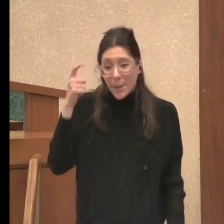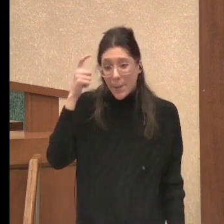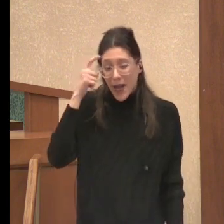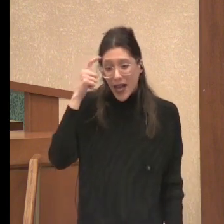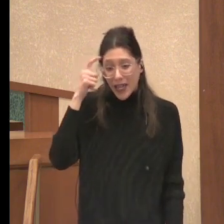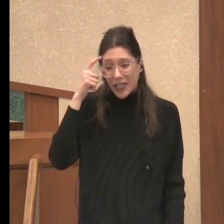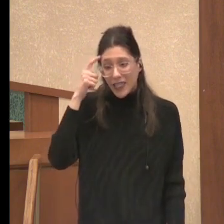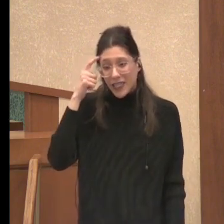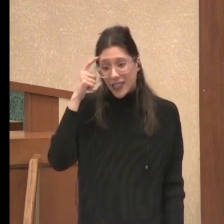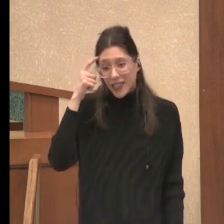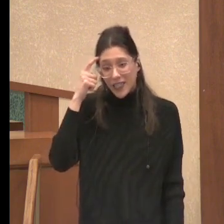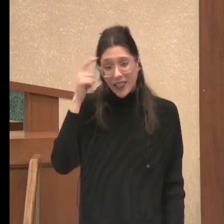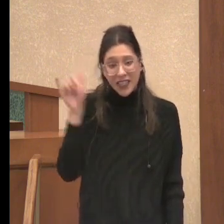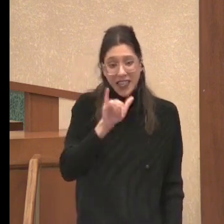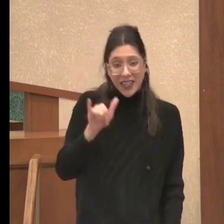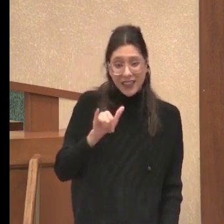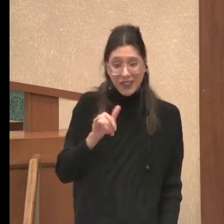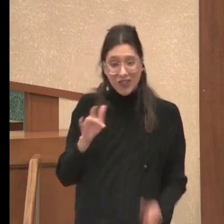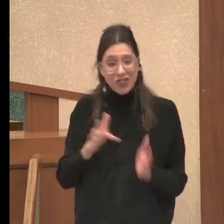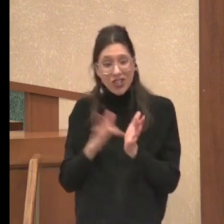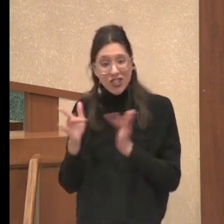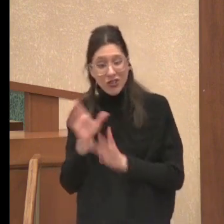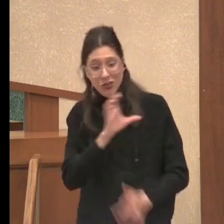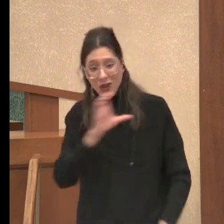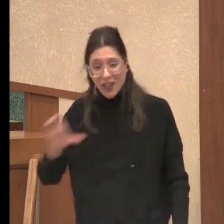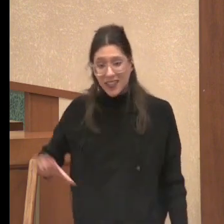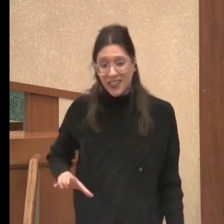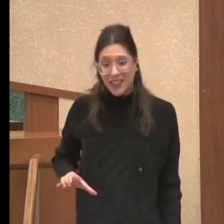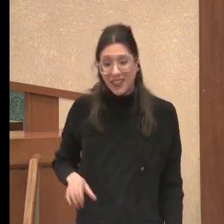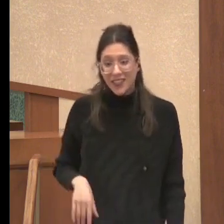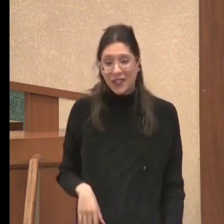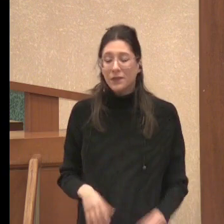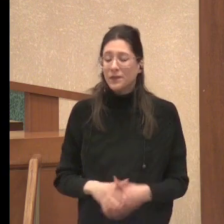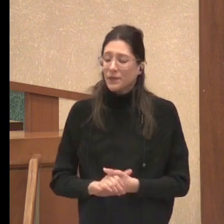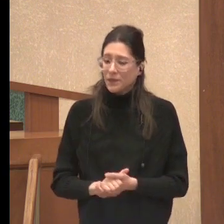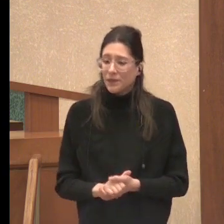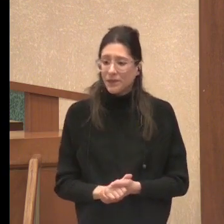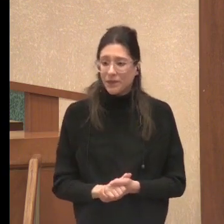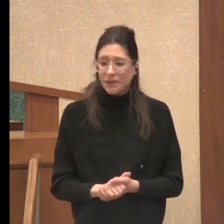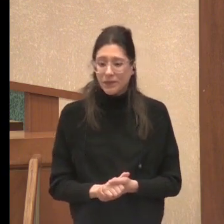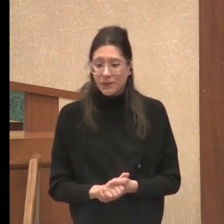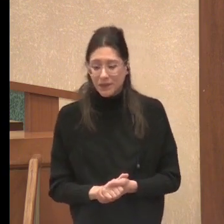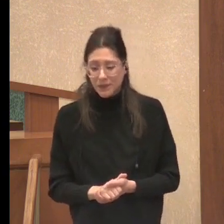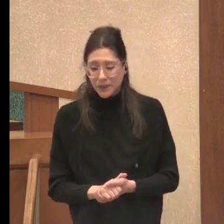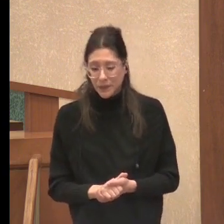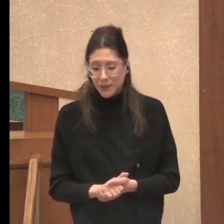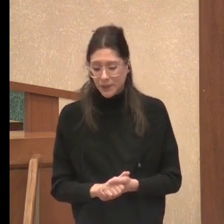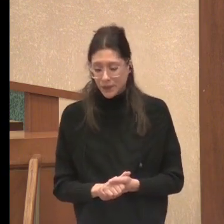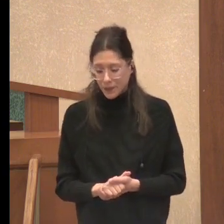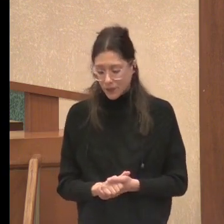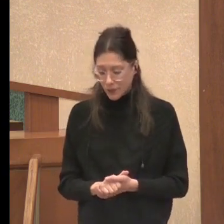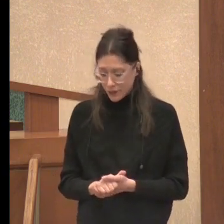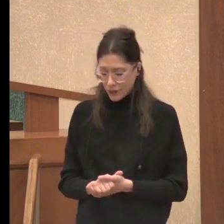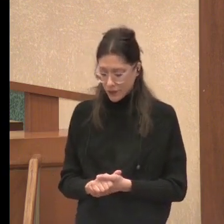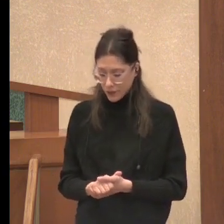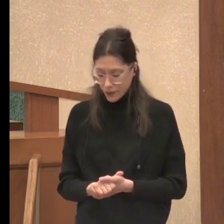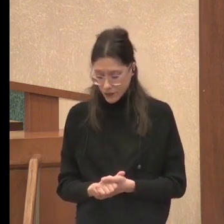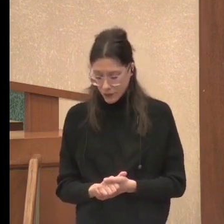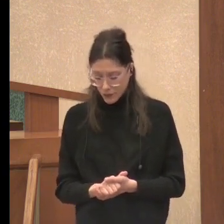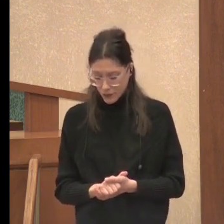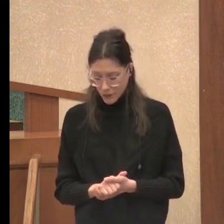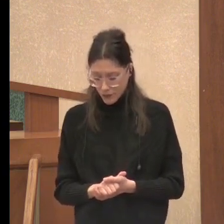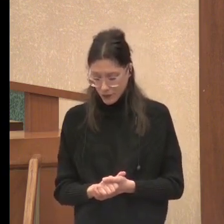that was in Christ Jesus, who though he was in the form of God, did not regard equality with God as something